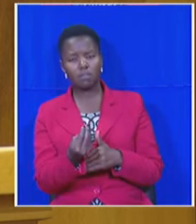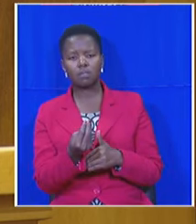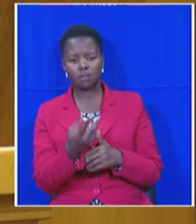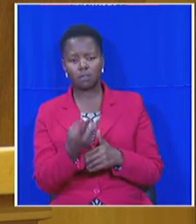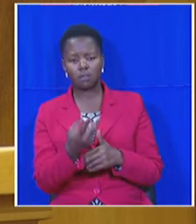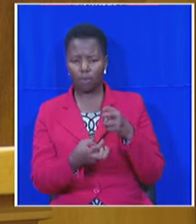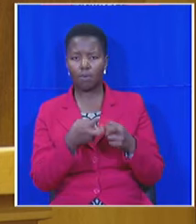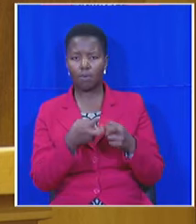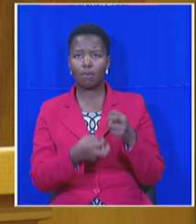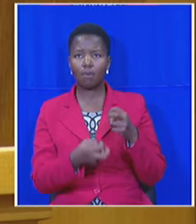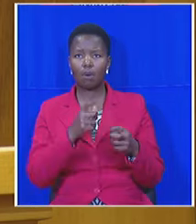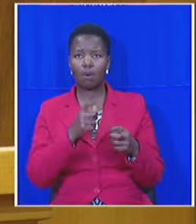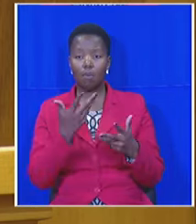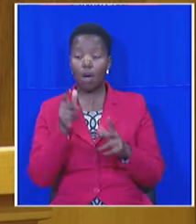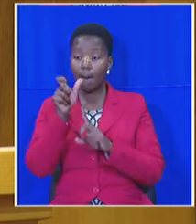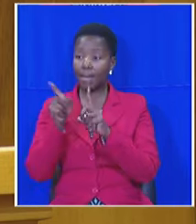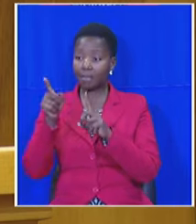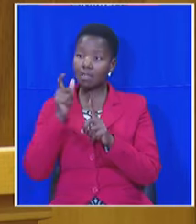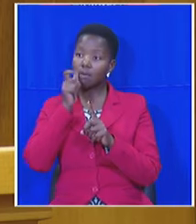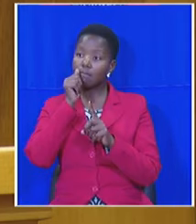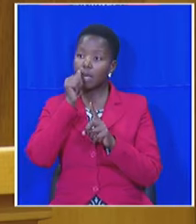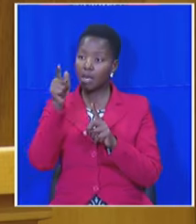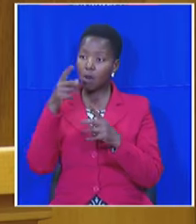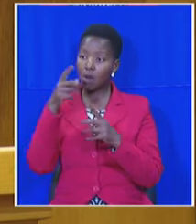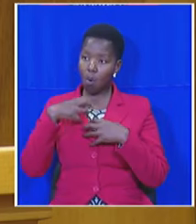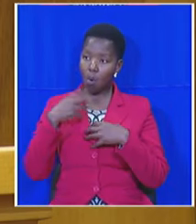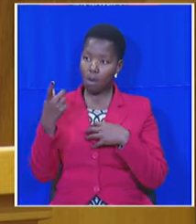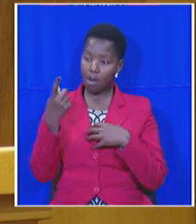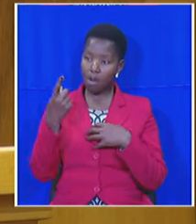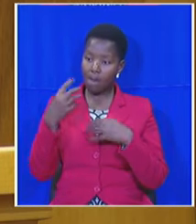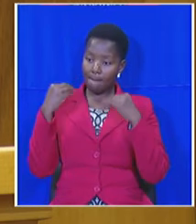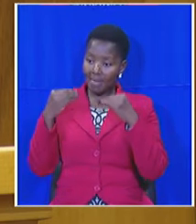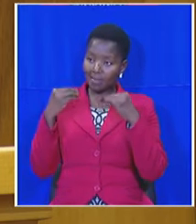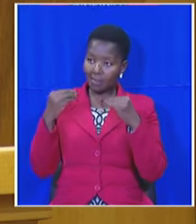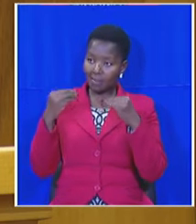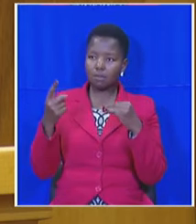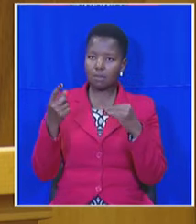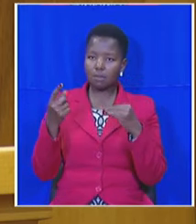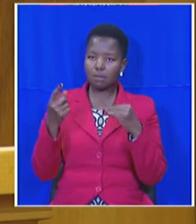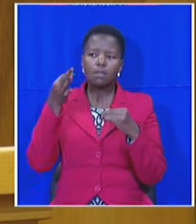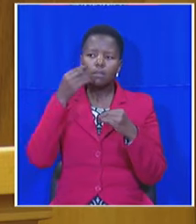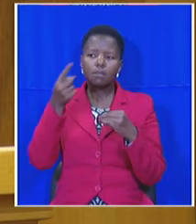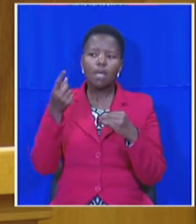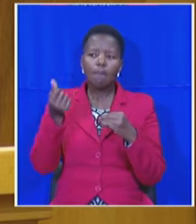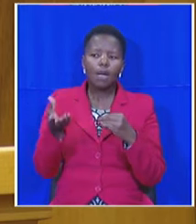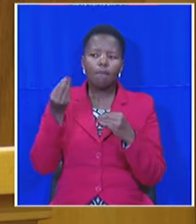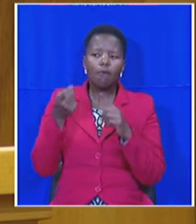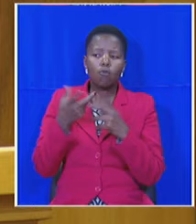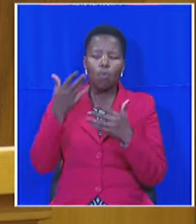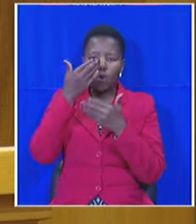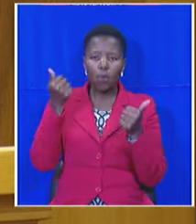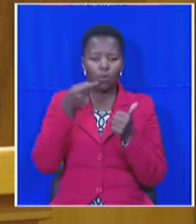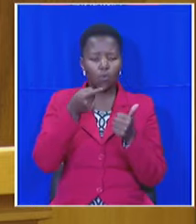that are self-employed and you're not able to trace that income. And we find that our girls and ladies have to